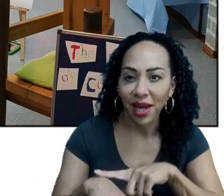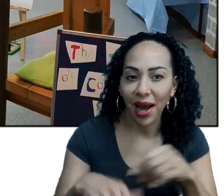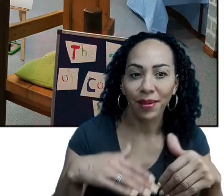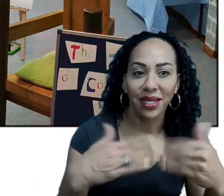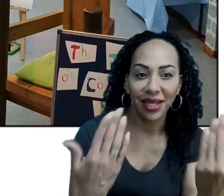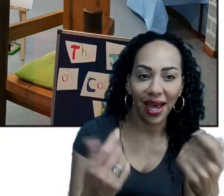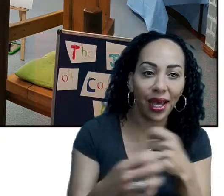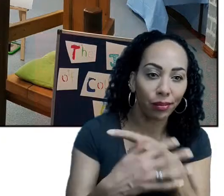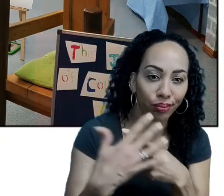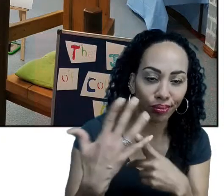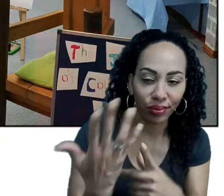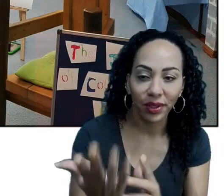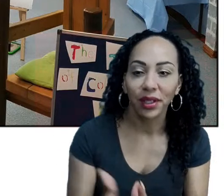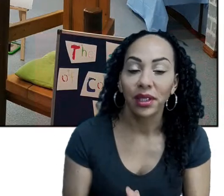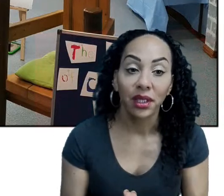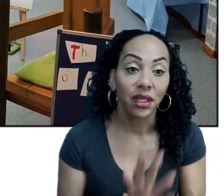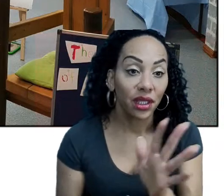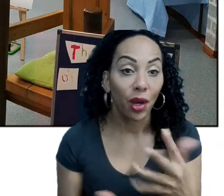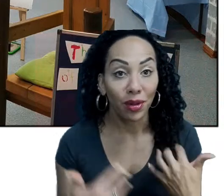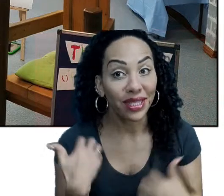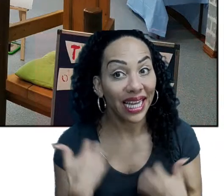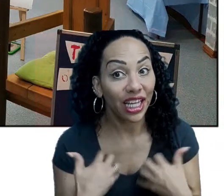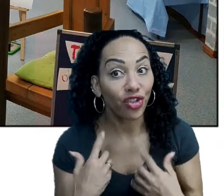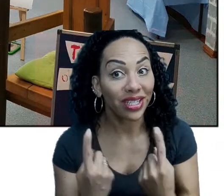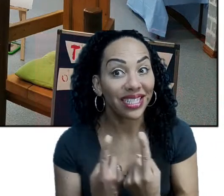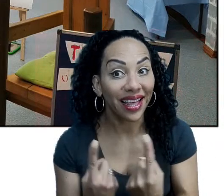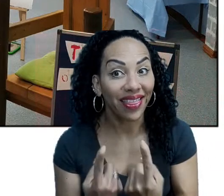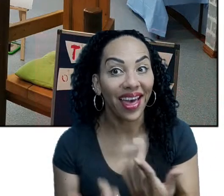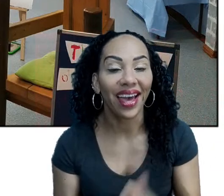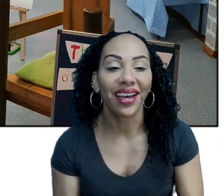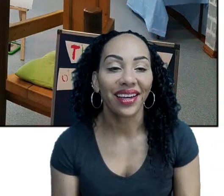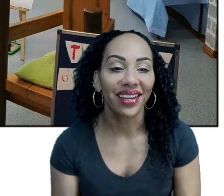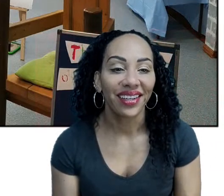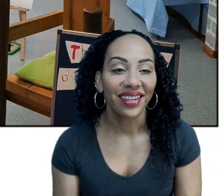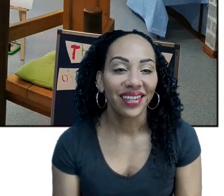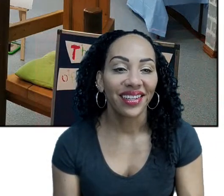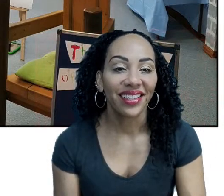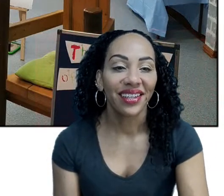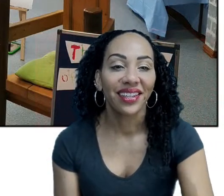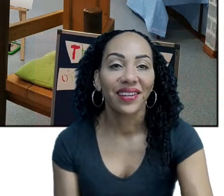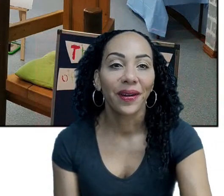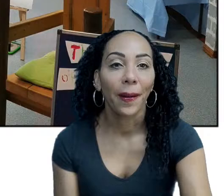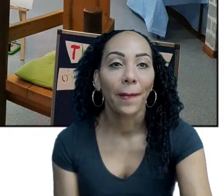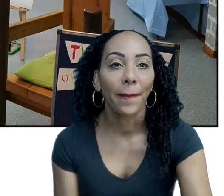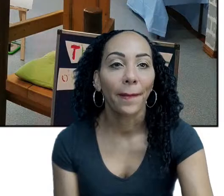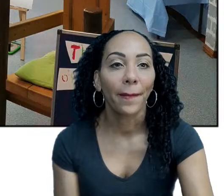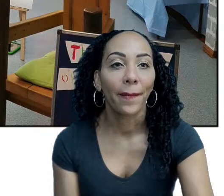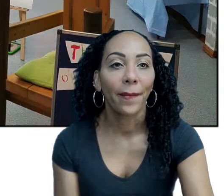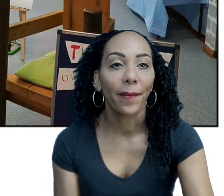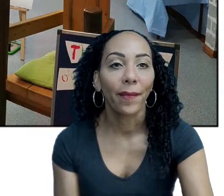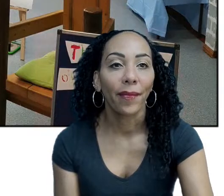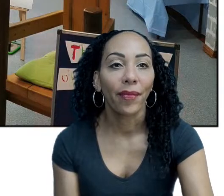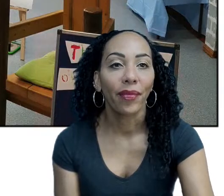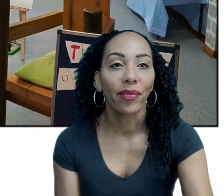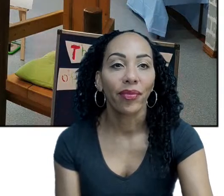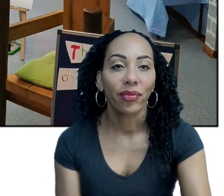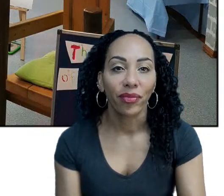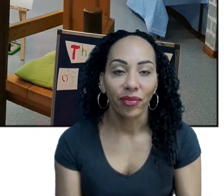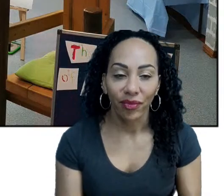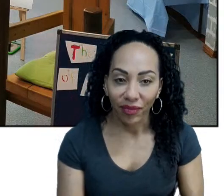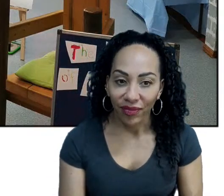a really interesting thing, because what I found working with children is that they have far